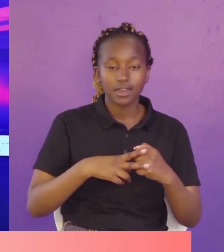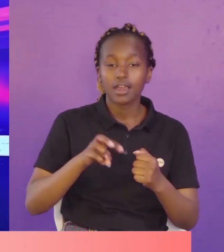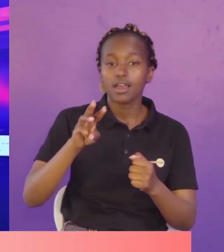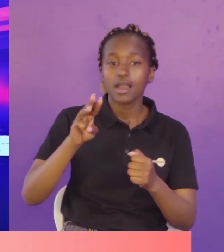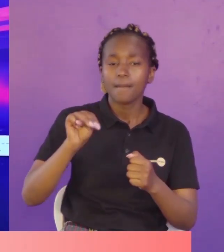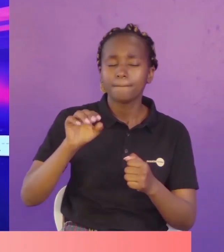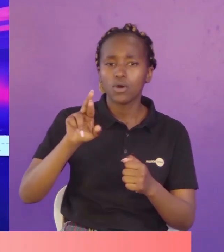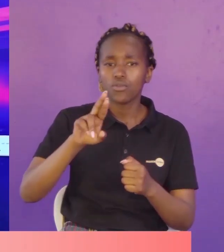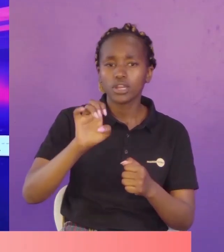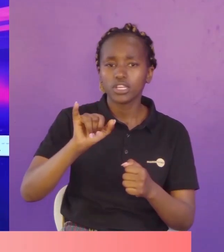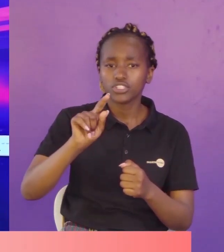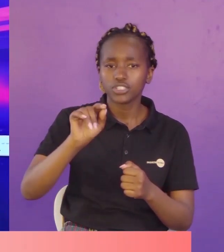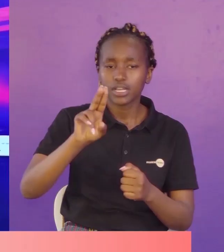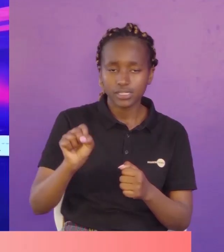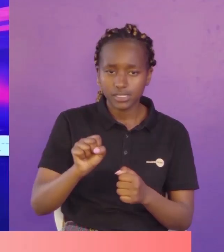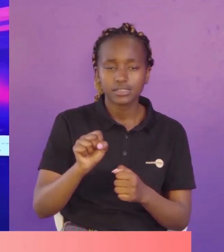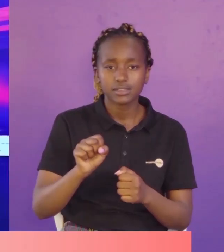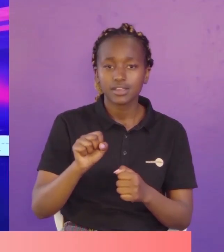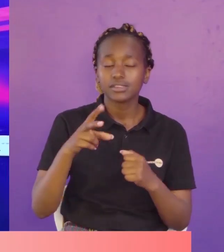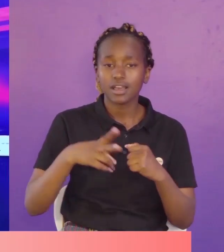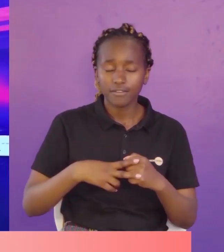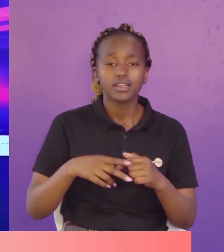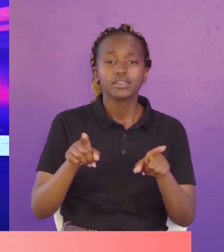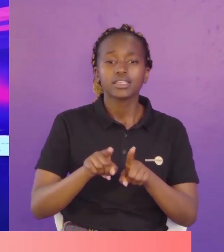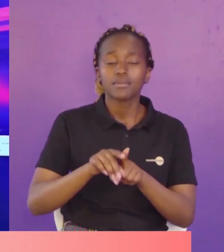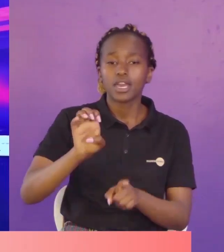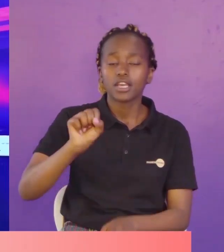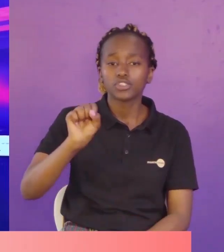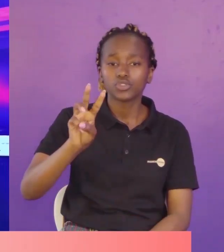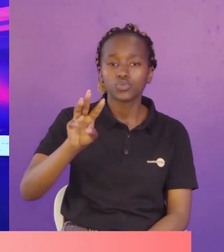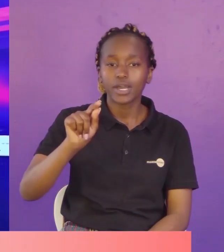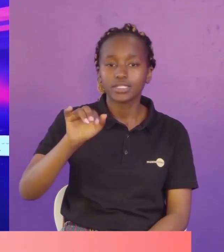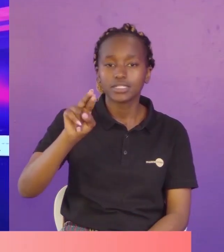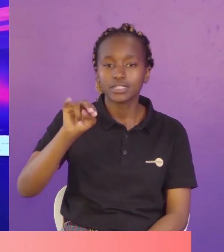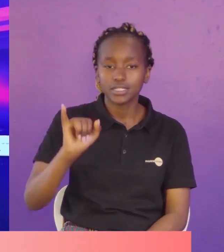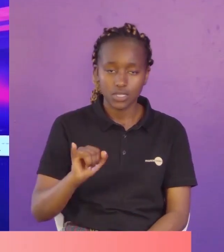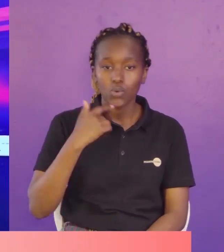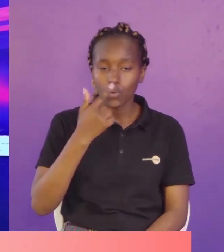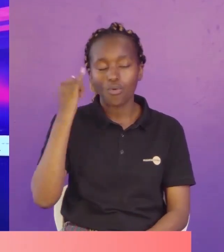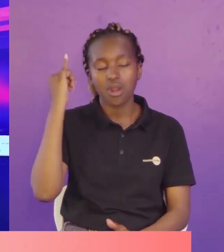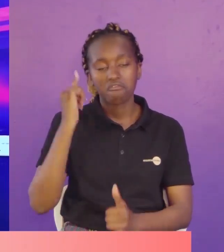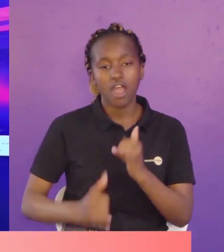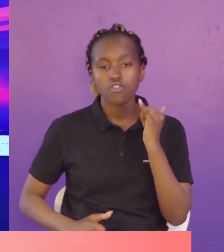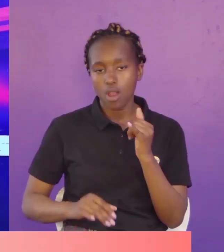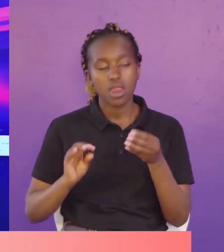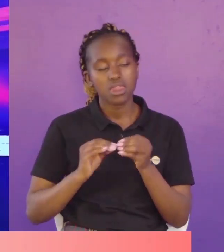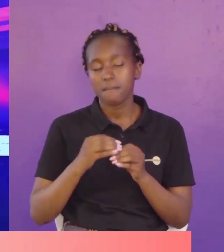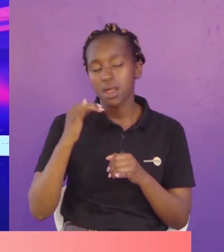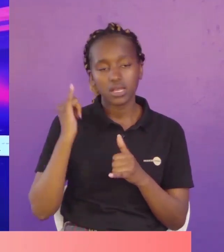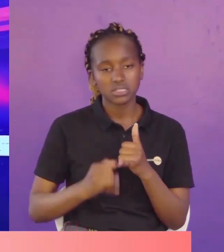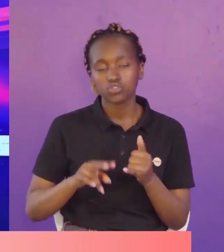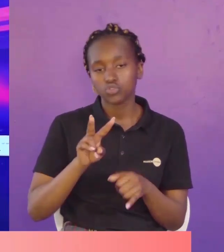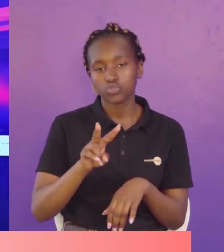then Eswatini, at the last in the group. Yeah, at the last with 2